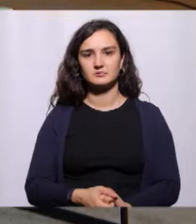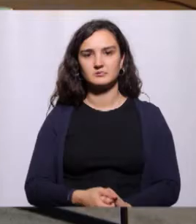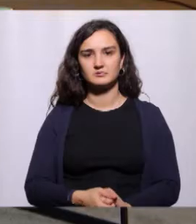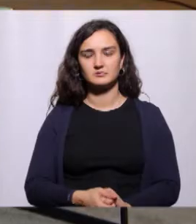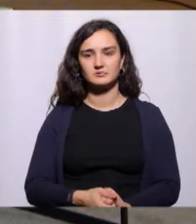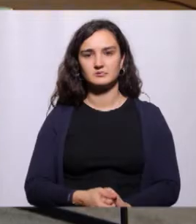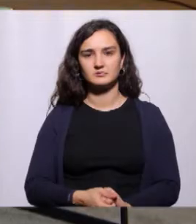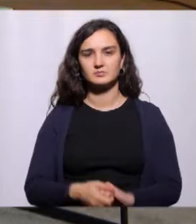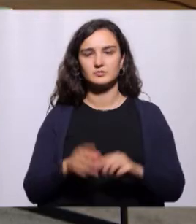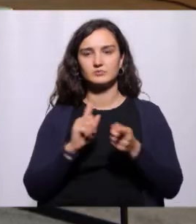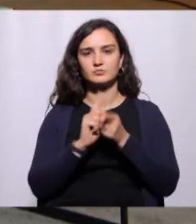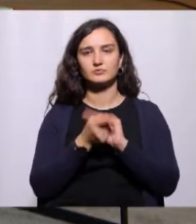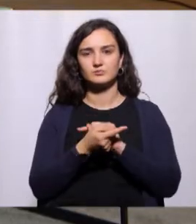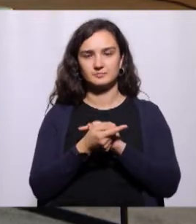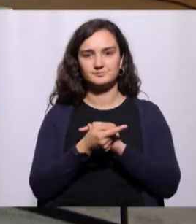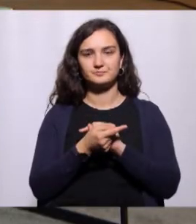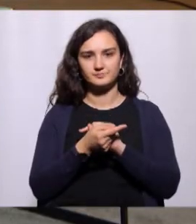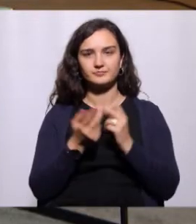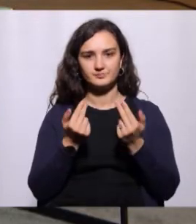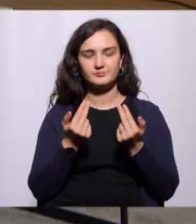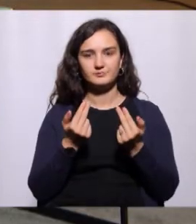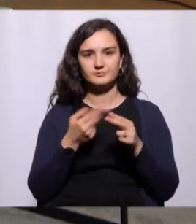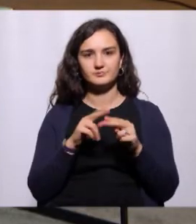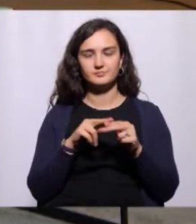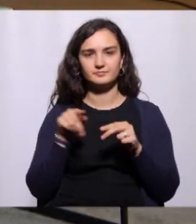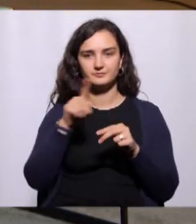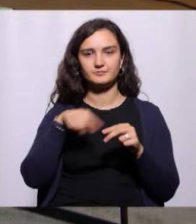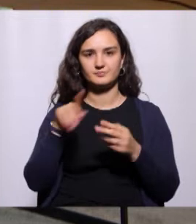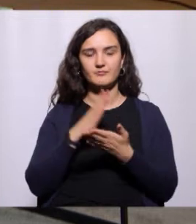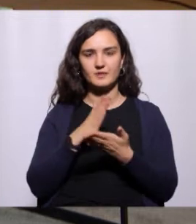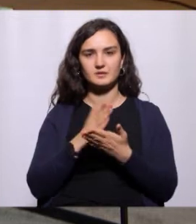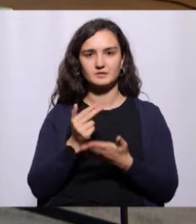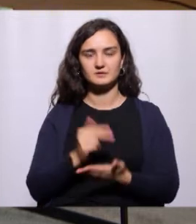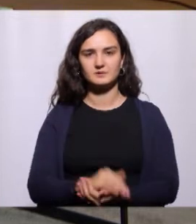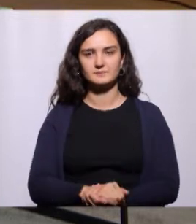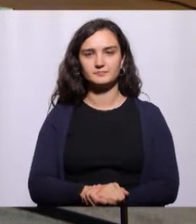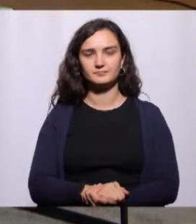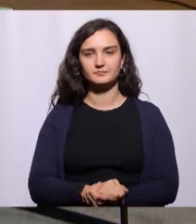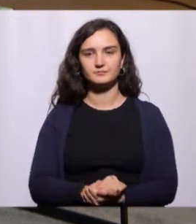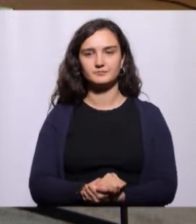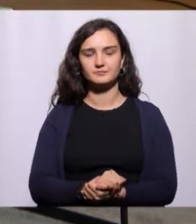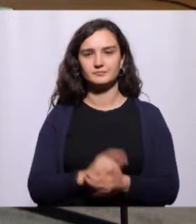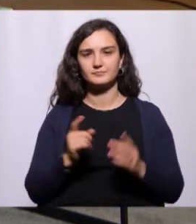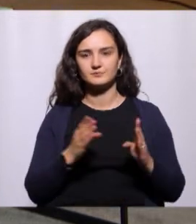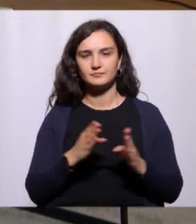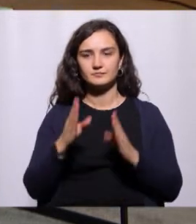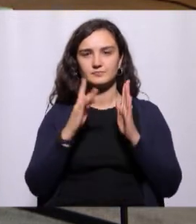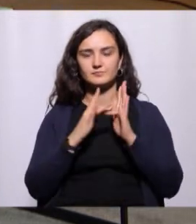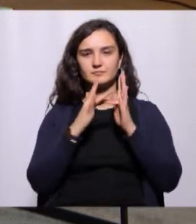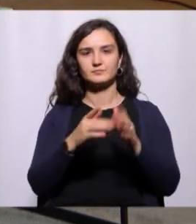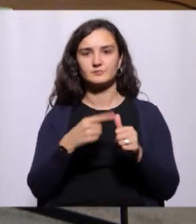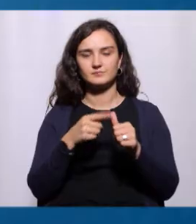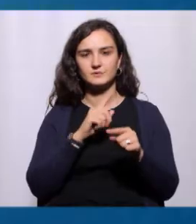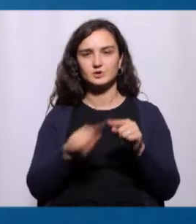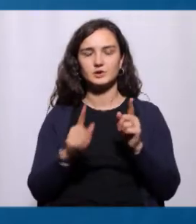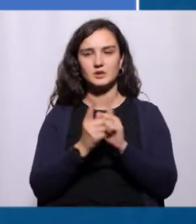of traveling are changing really fast, right? Yes, they are, Miss Sophie. So, the ways of traveling are